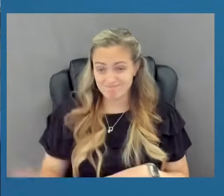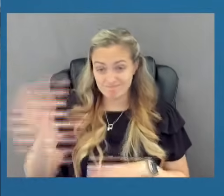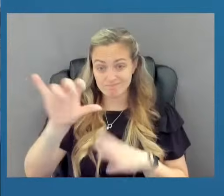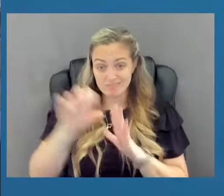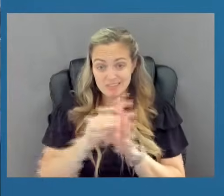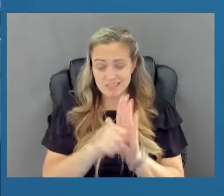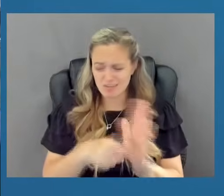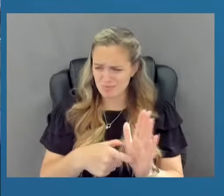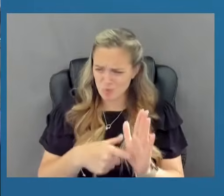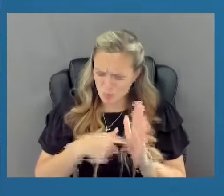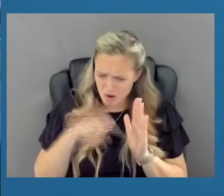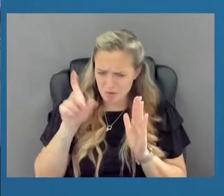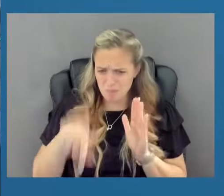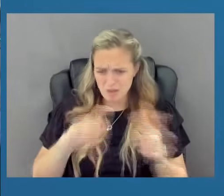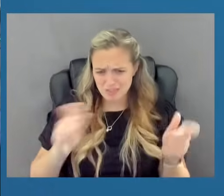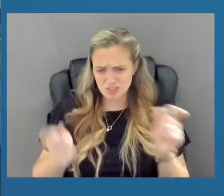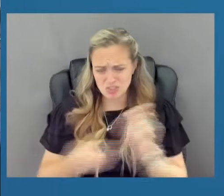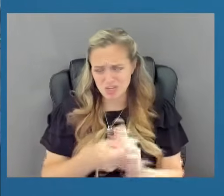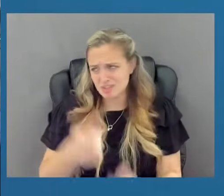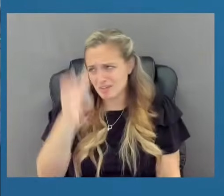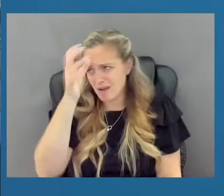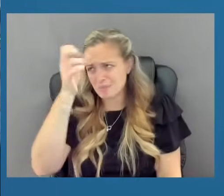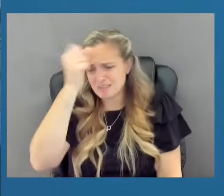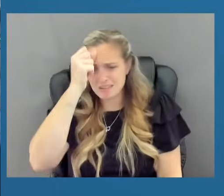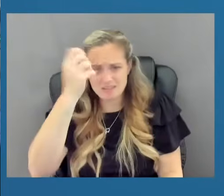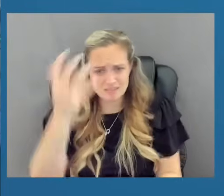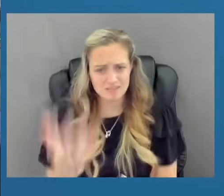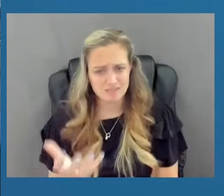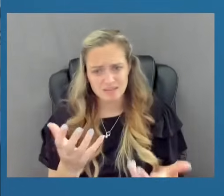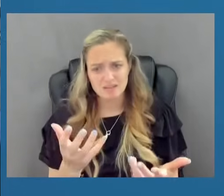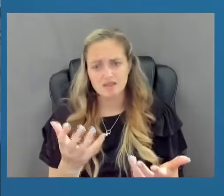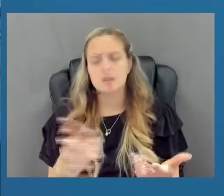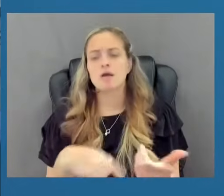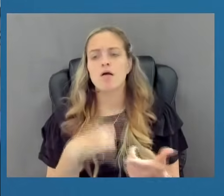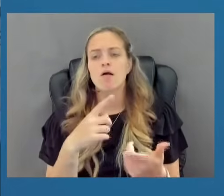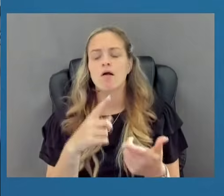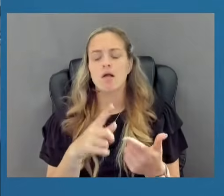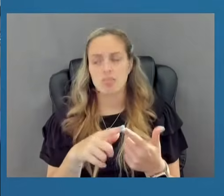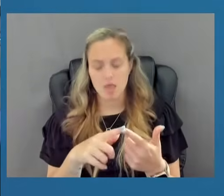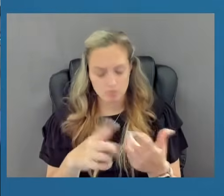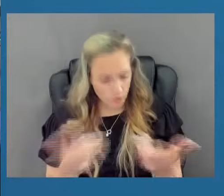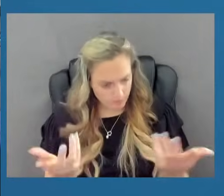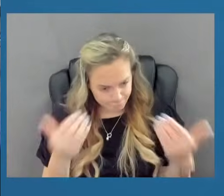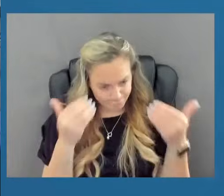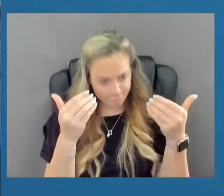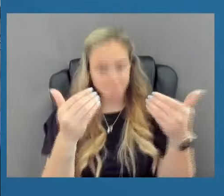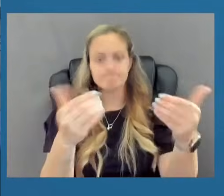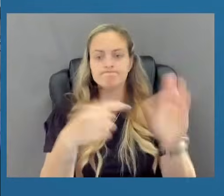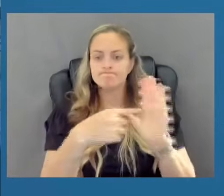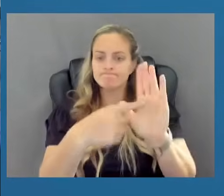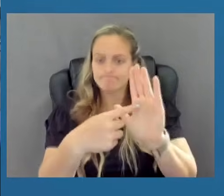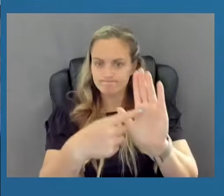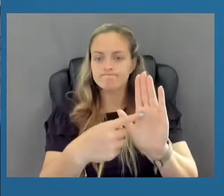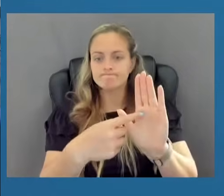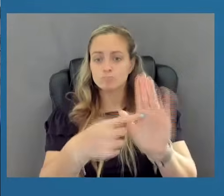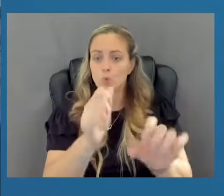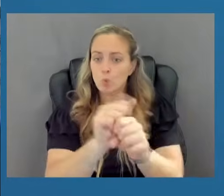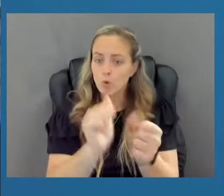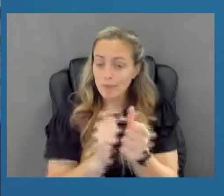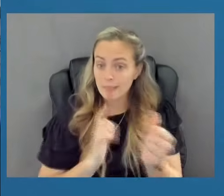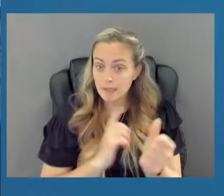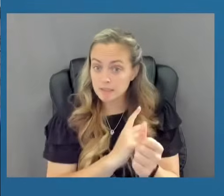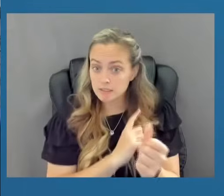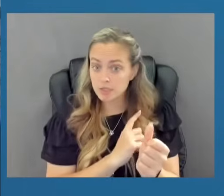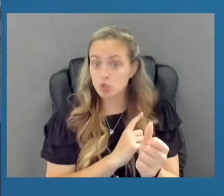changes, common sense changes. And together we brought this to the forefront and worked with legislators,